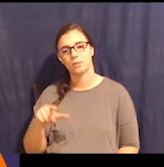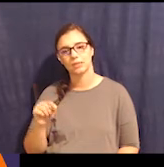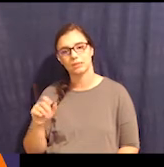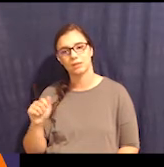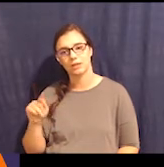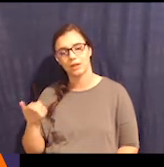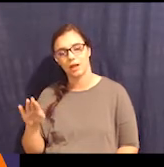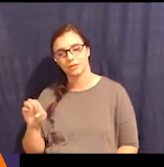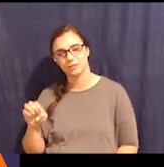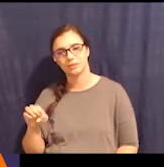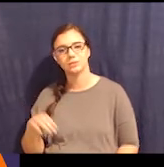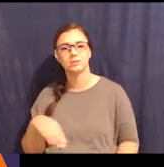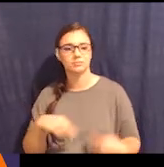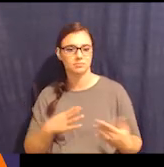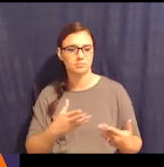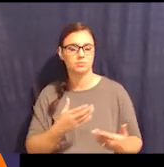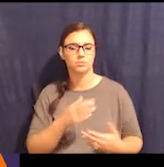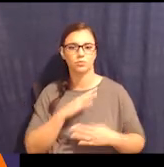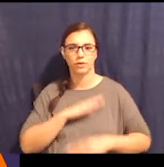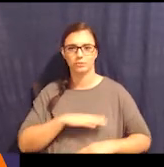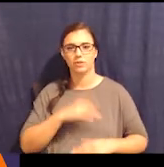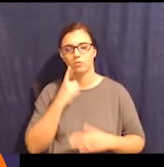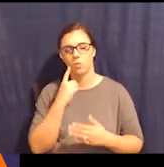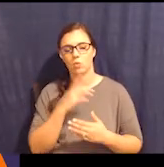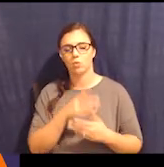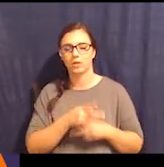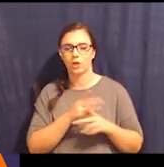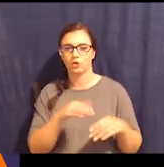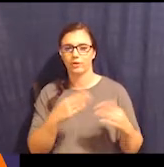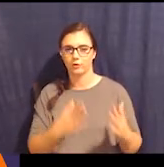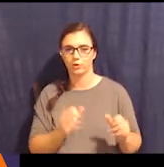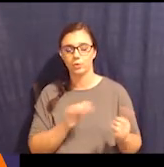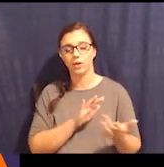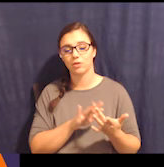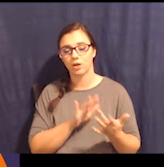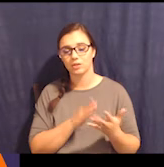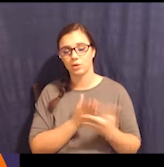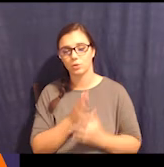contact them through their website at